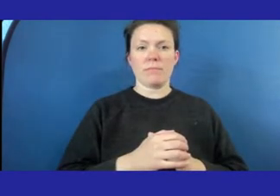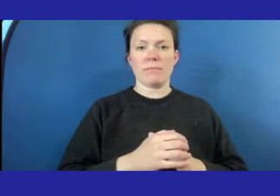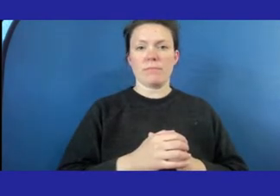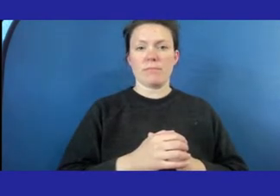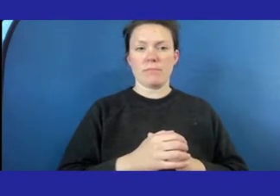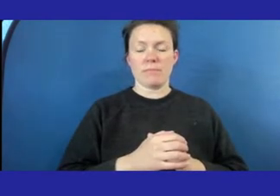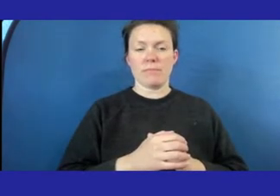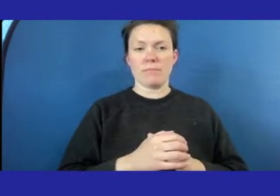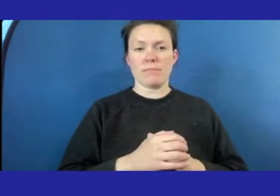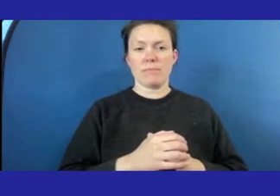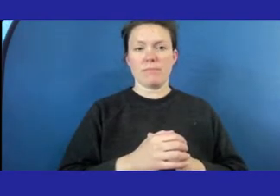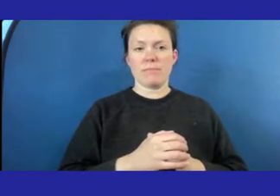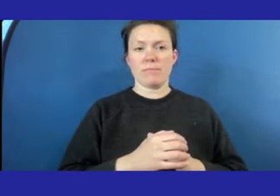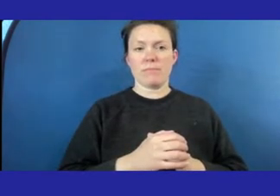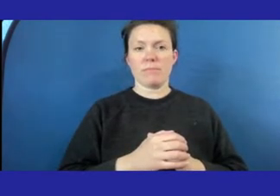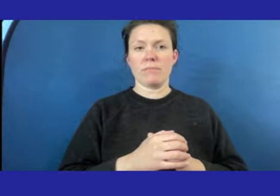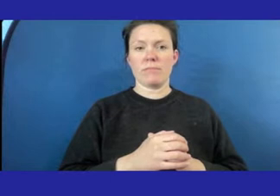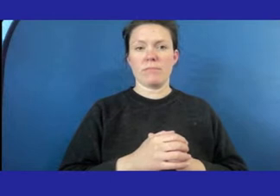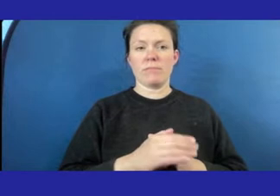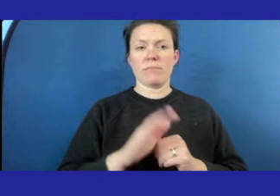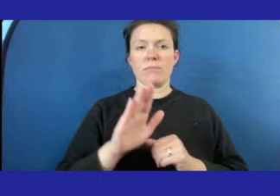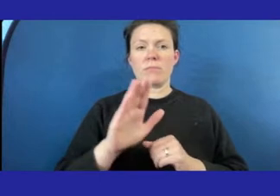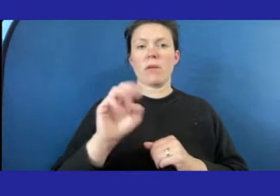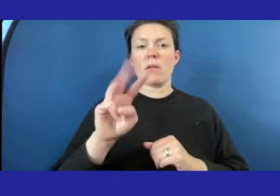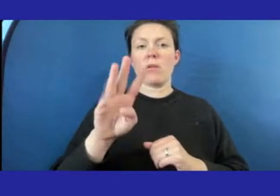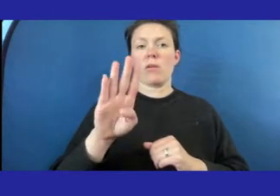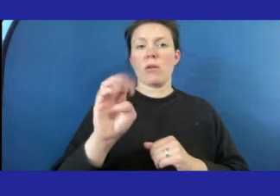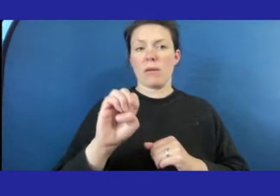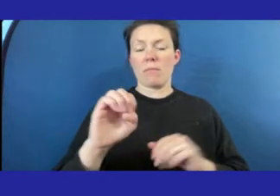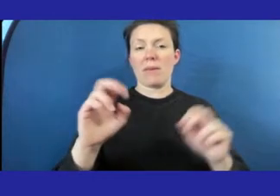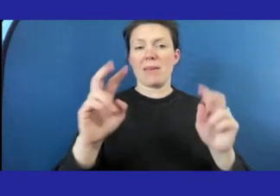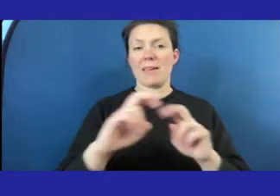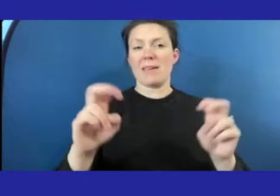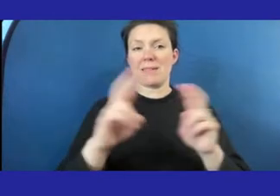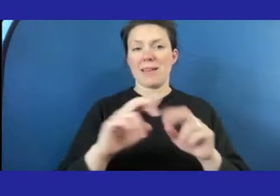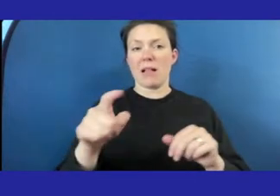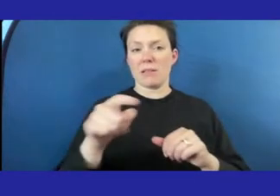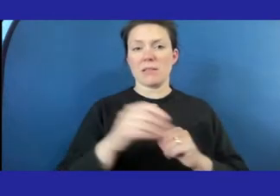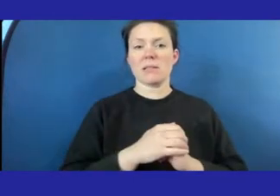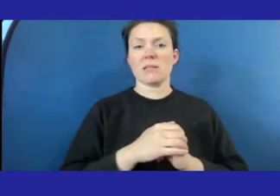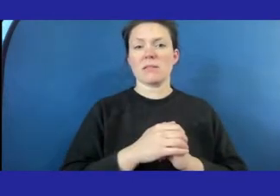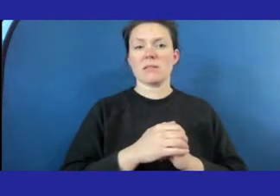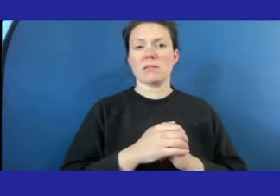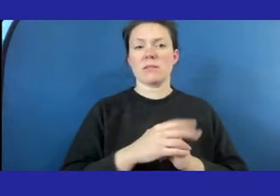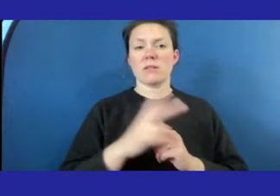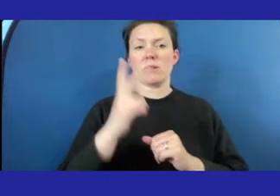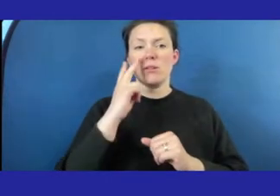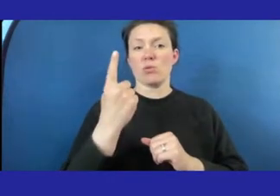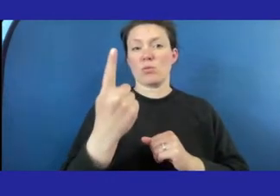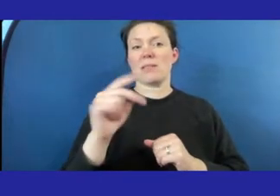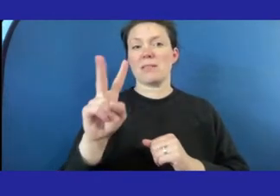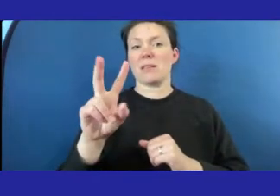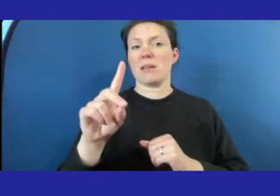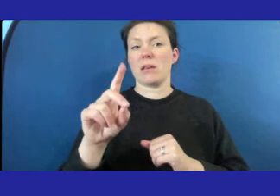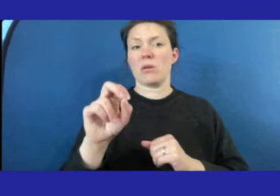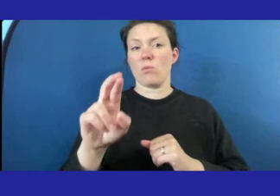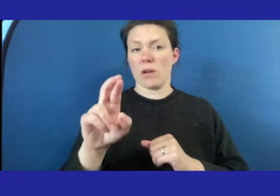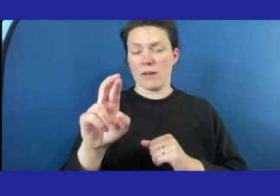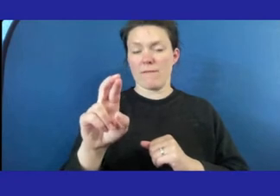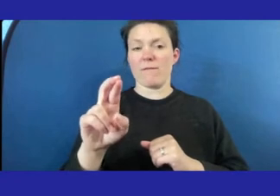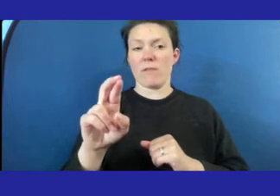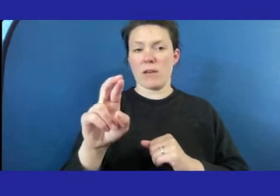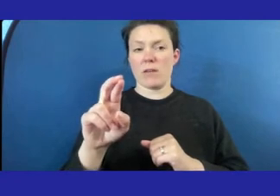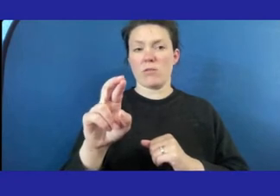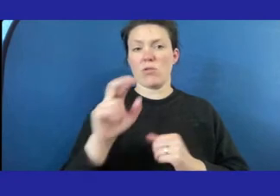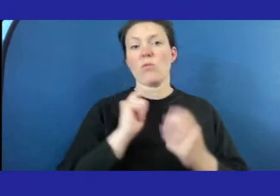If we look at their the MWB analysis here, you'll see that only one vendor, four